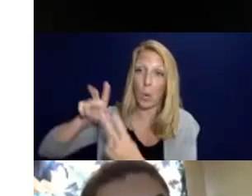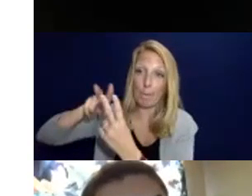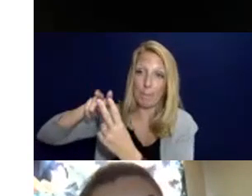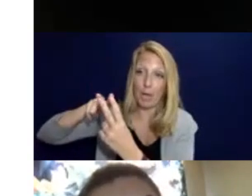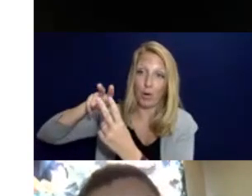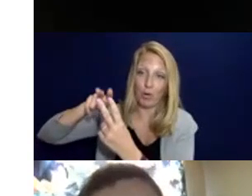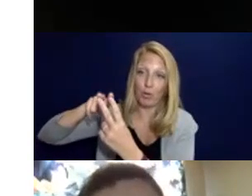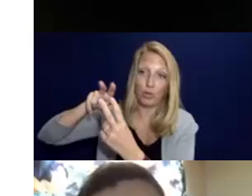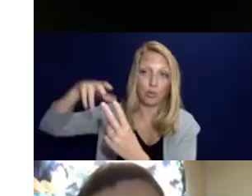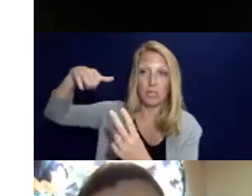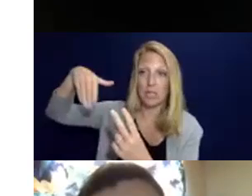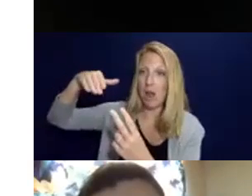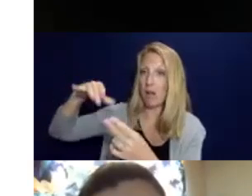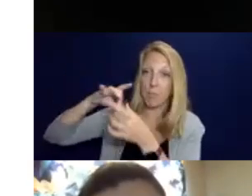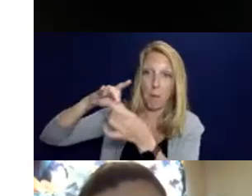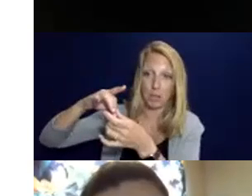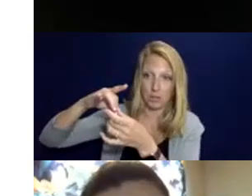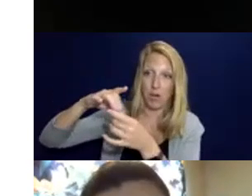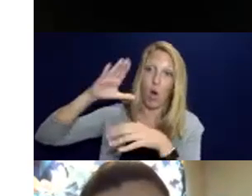lone pairs on the central atom.